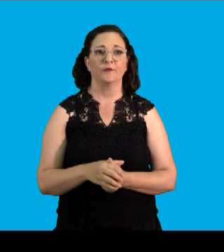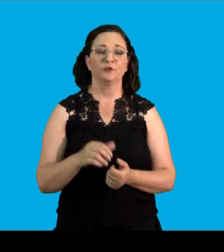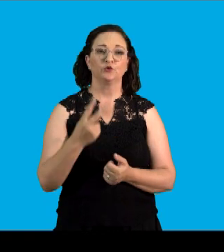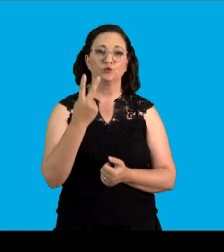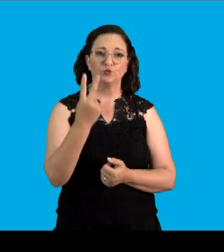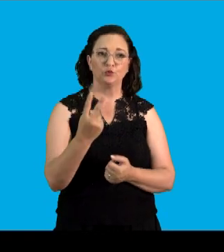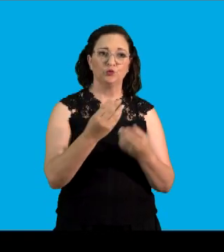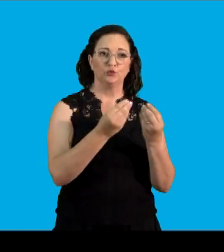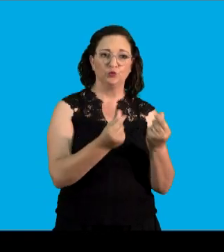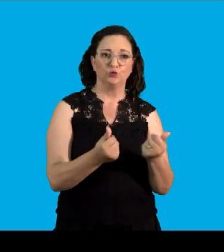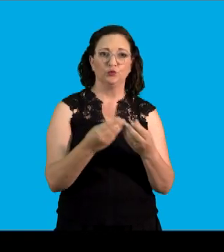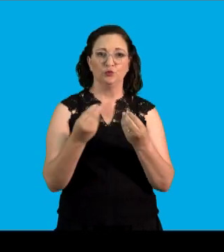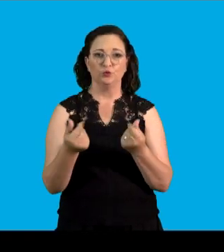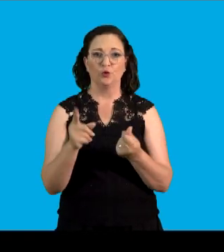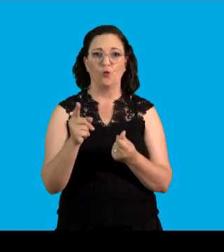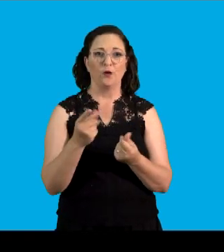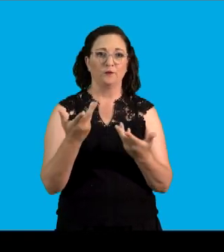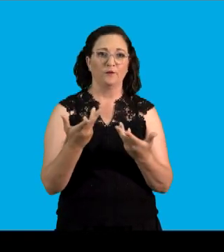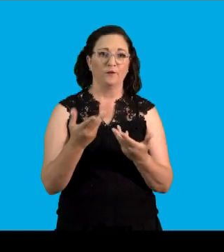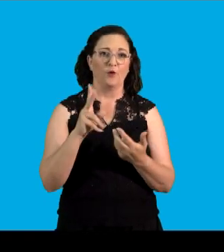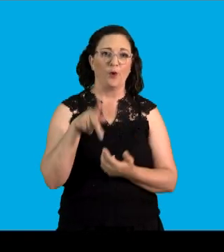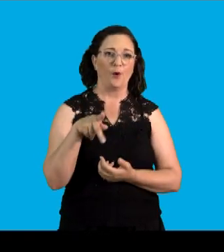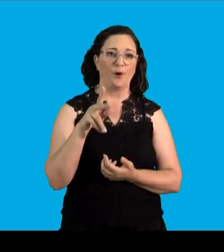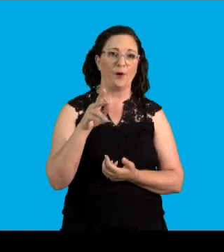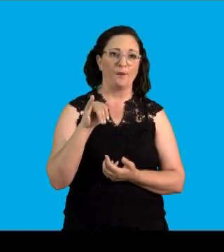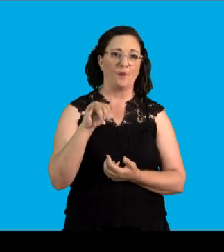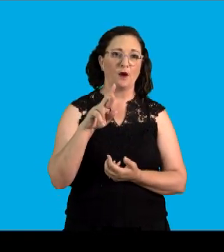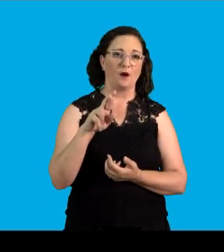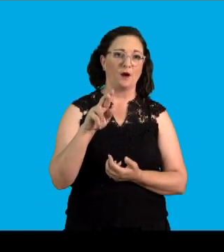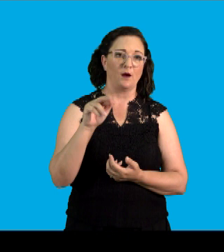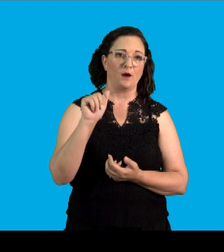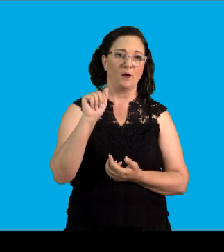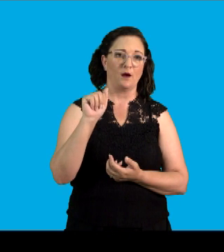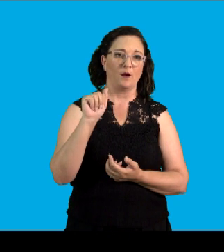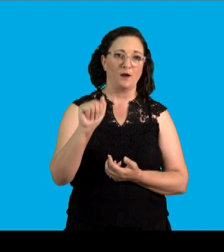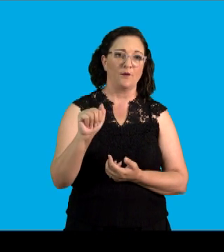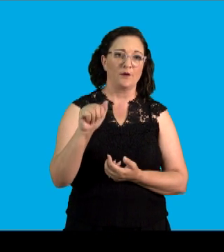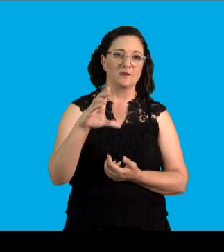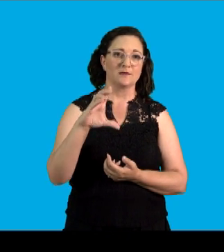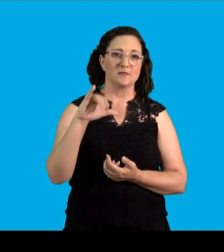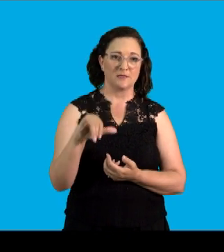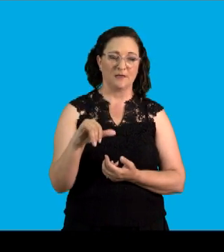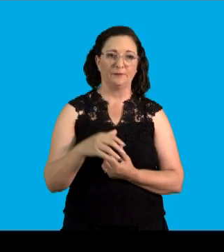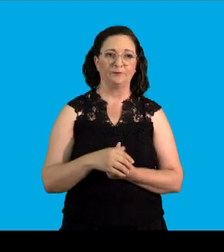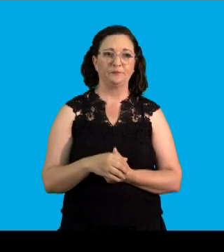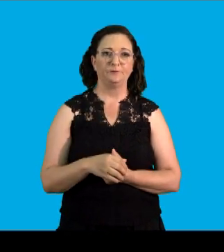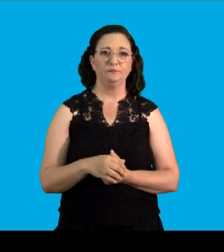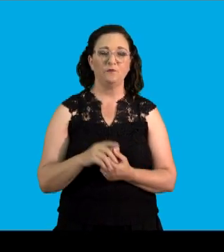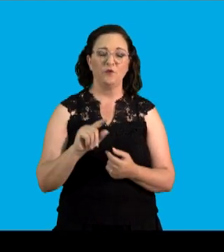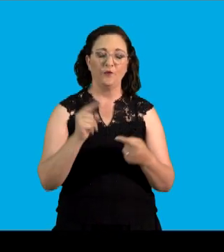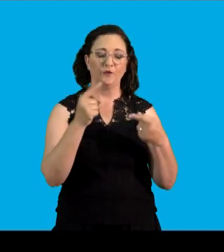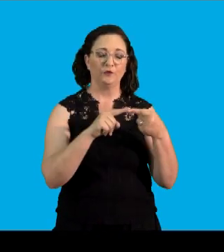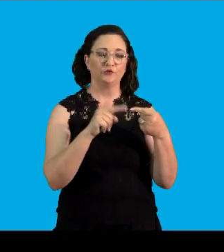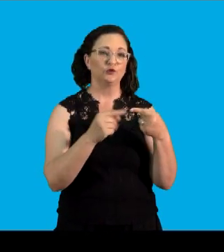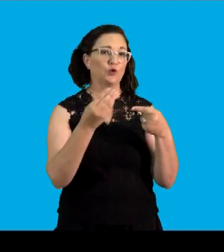2 solutions to deal with piracy. You have to explain. You don't list, you have to explain. So this is your 4.3. The